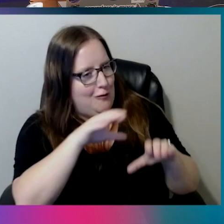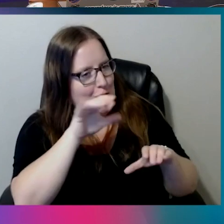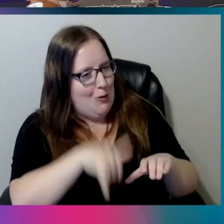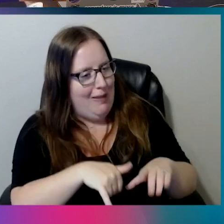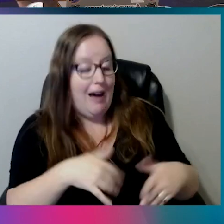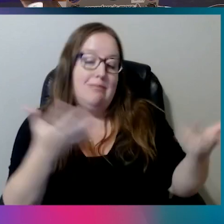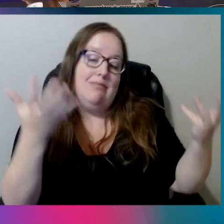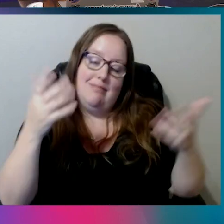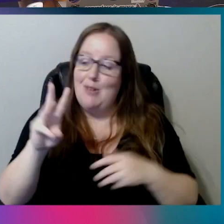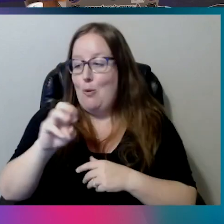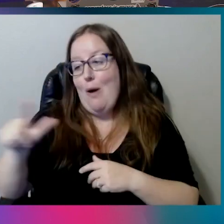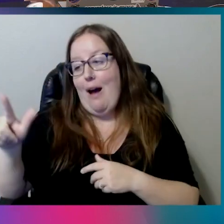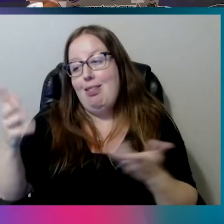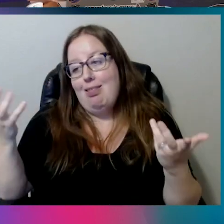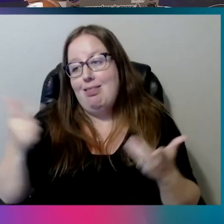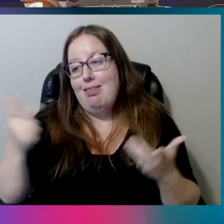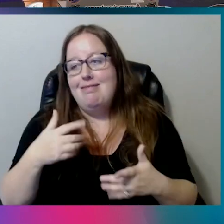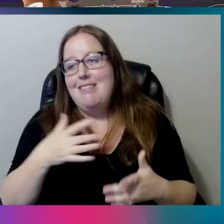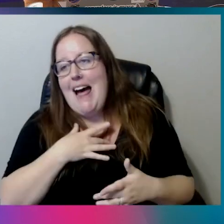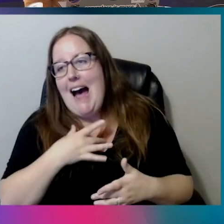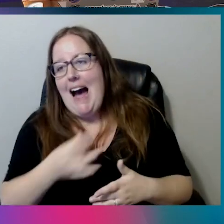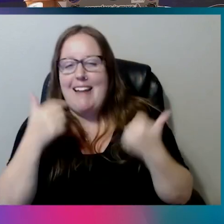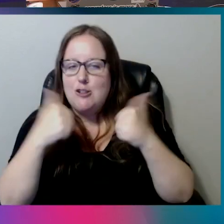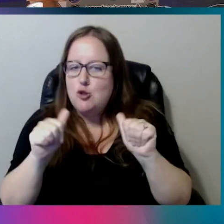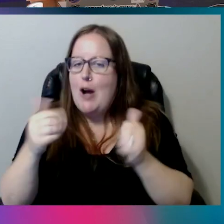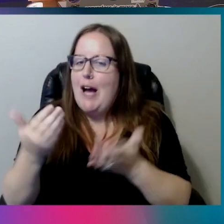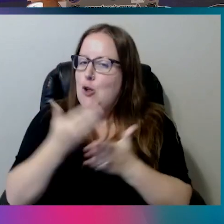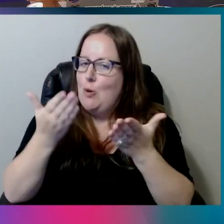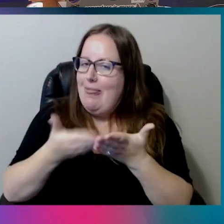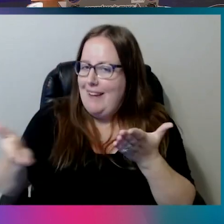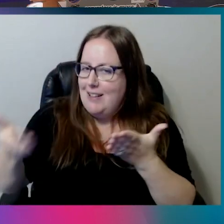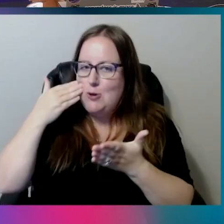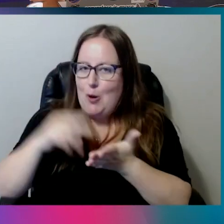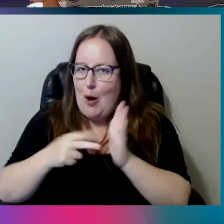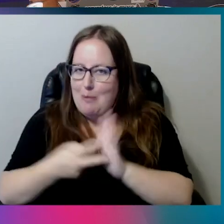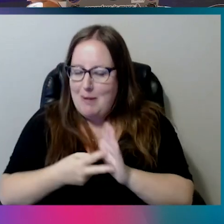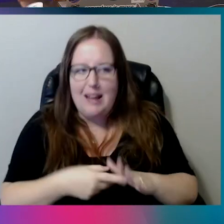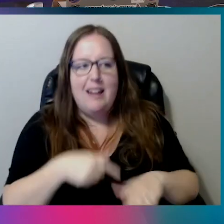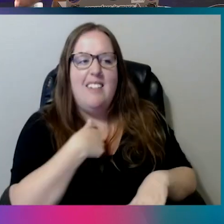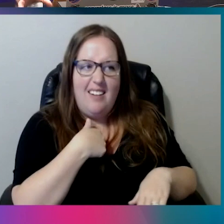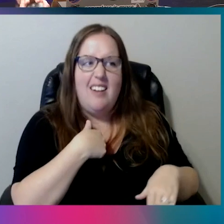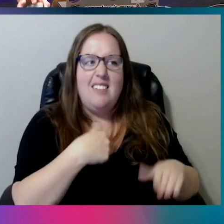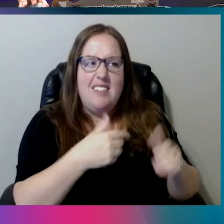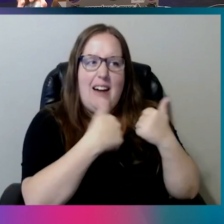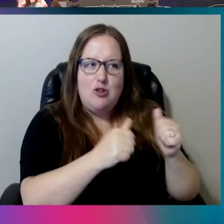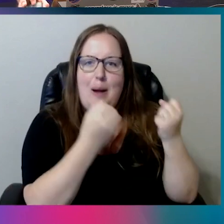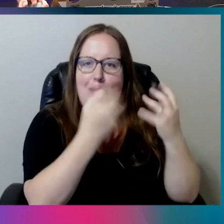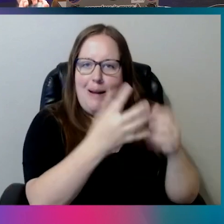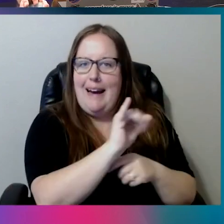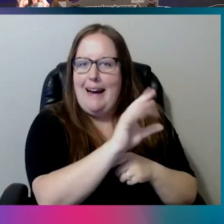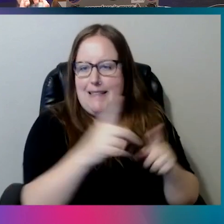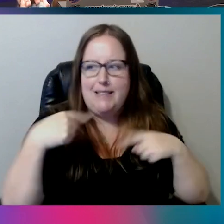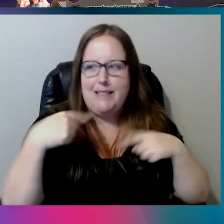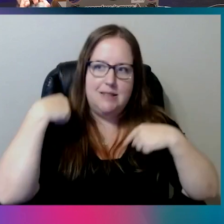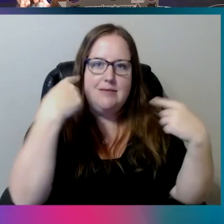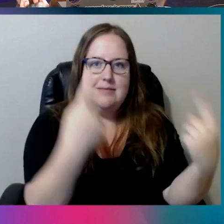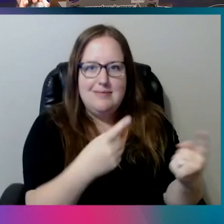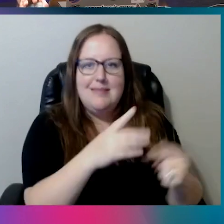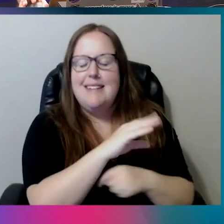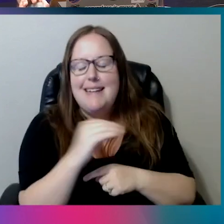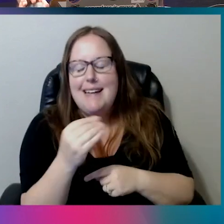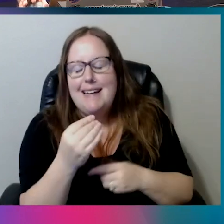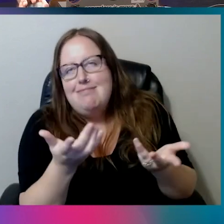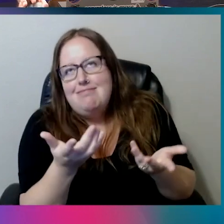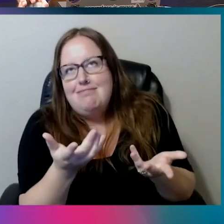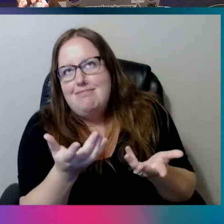love VS Code. I like to move on and try new things. Right? I've moved through a lot of IDEs over the years. It's and